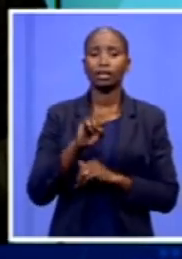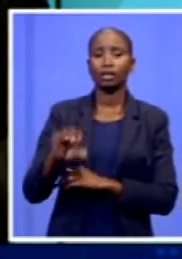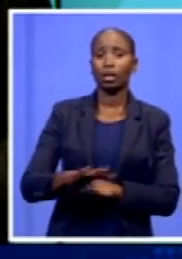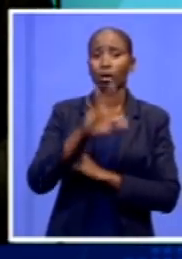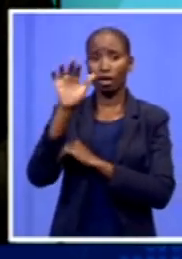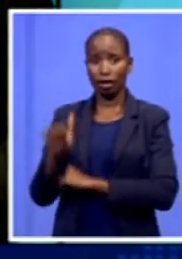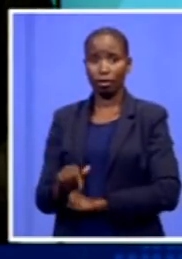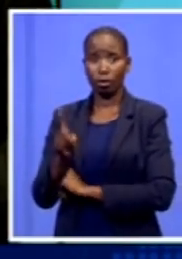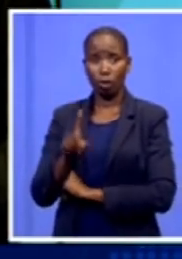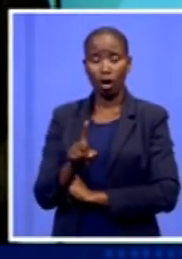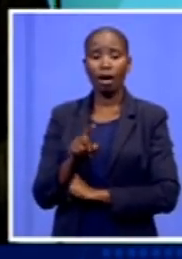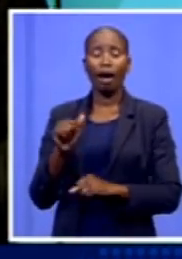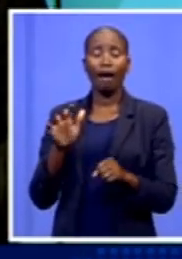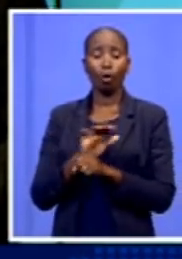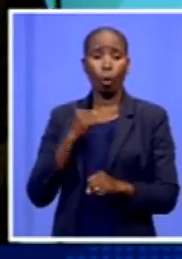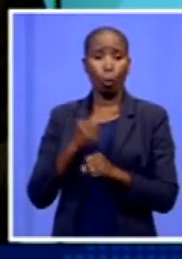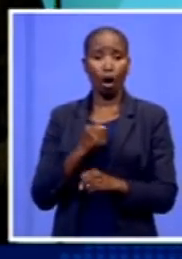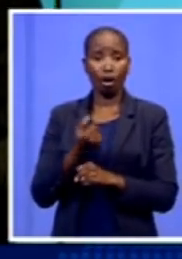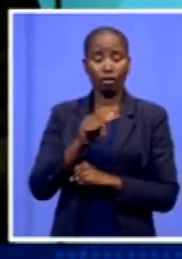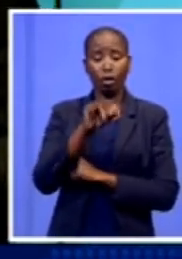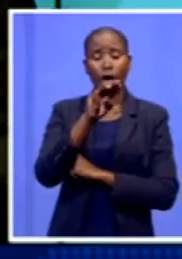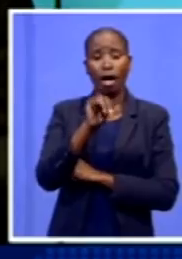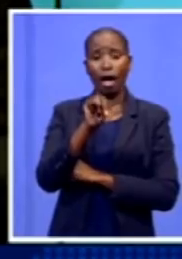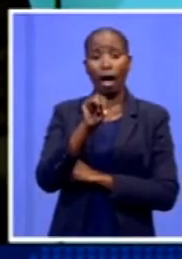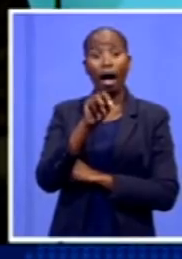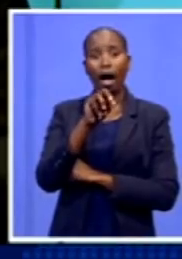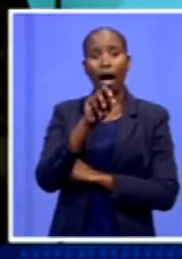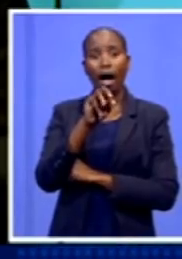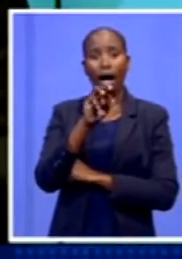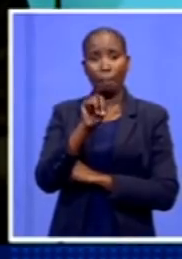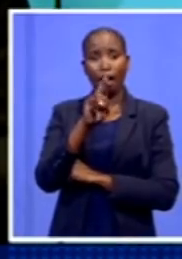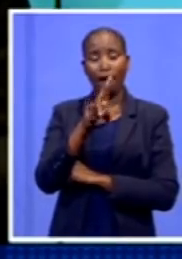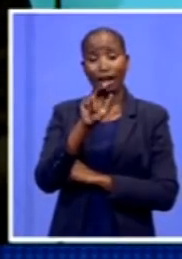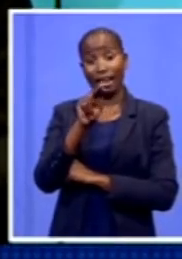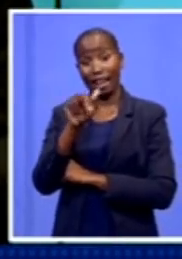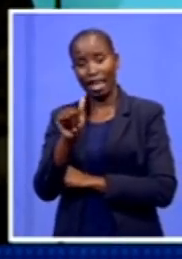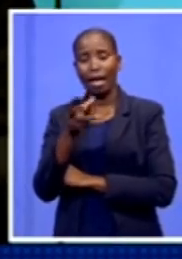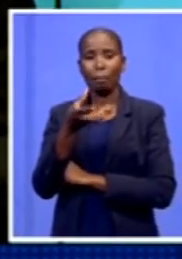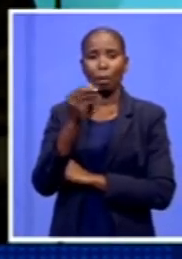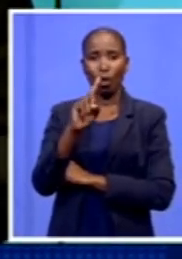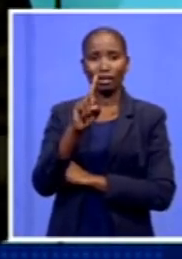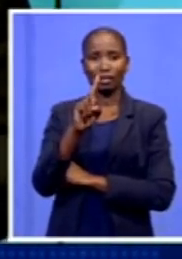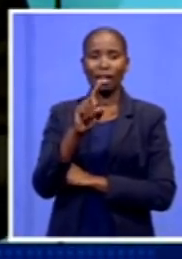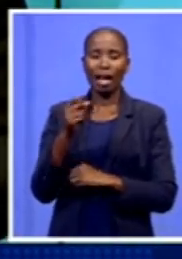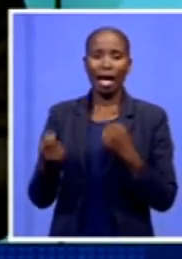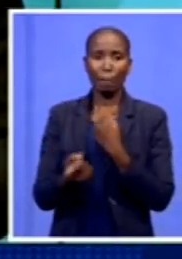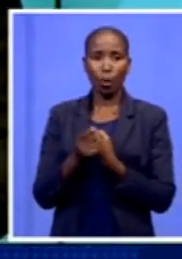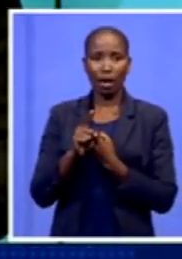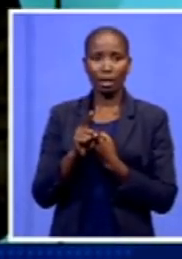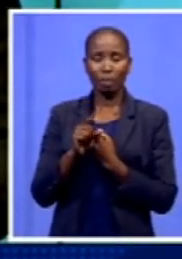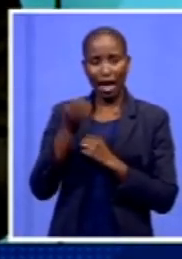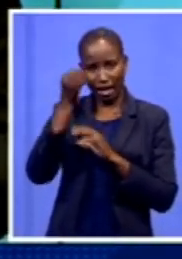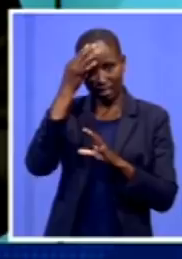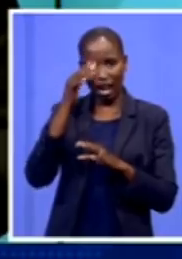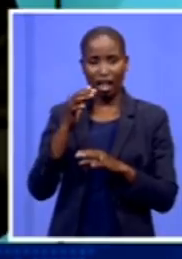mRNA has been hampered by intellectual property barriers. Now, this for us is a serious